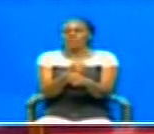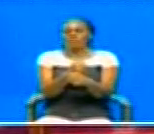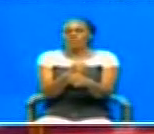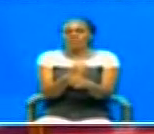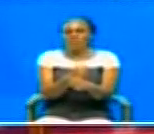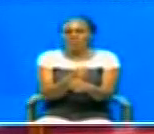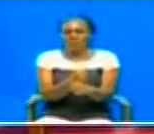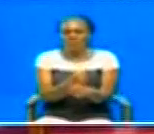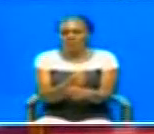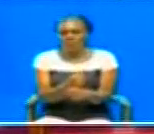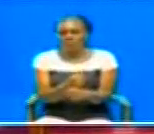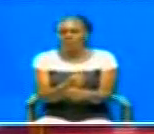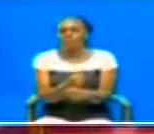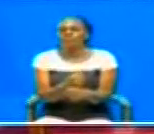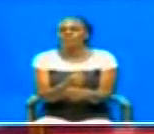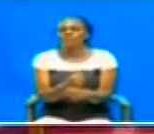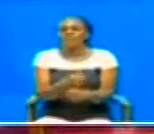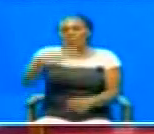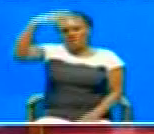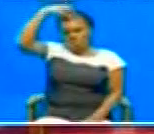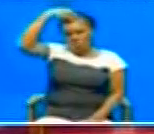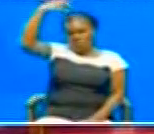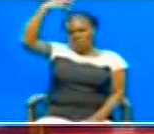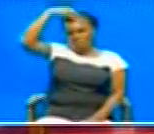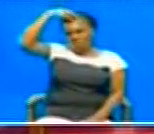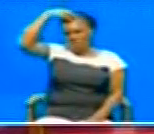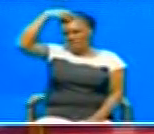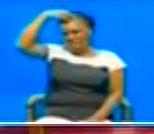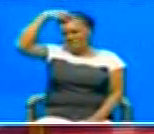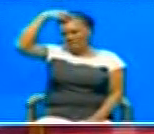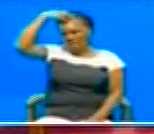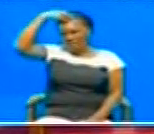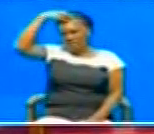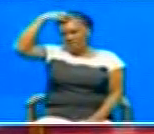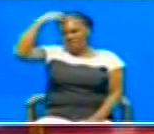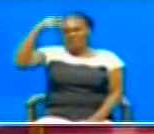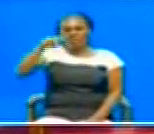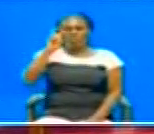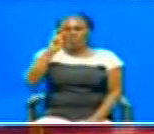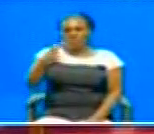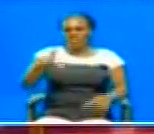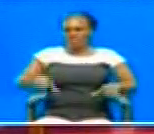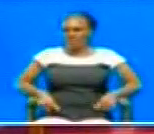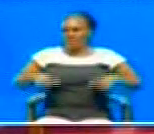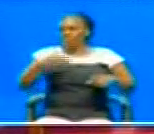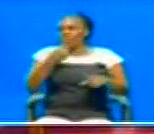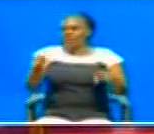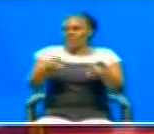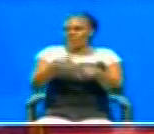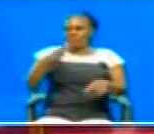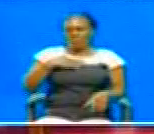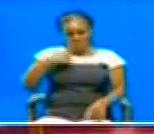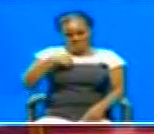You mentioned the name at the top of the show. Yes. Miguna Miguna. Yes. Watching you live from Canada. Yes. He says, my brother. Yes.